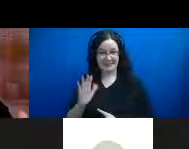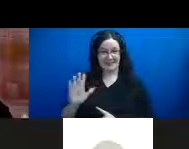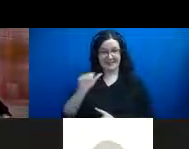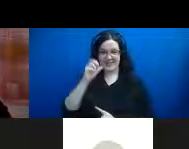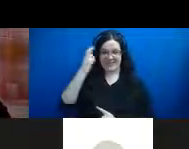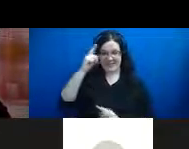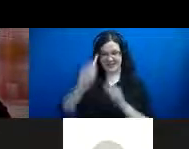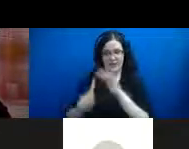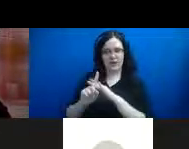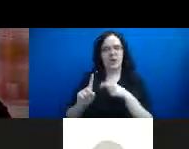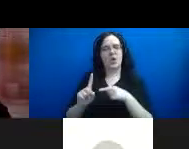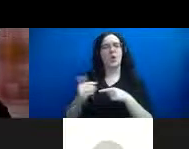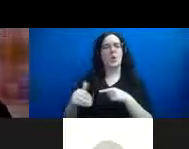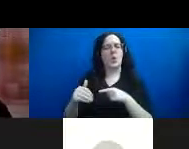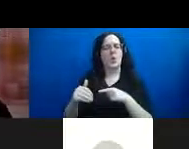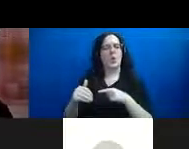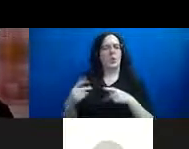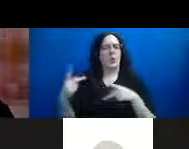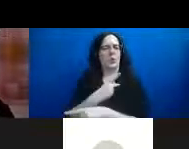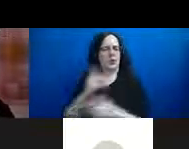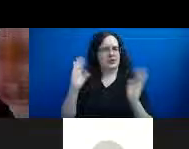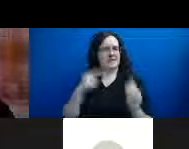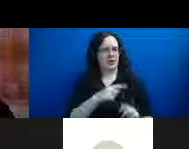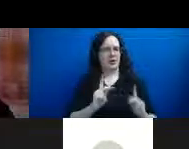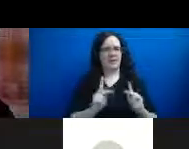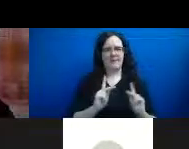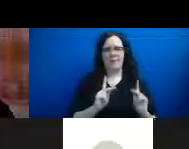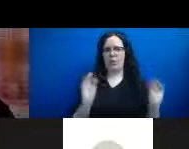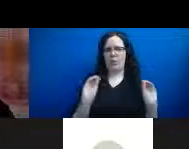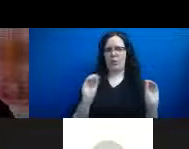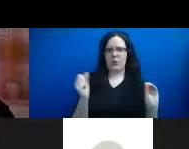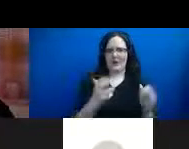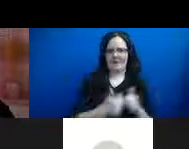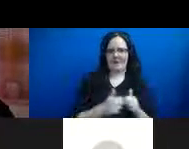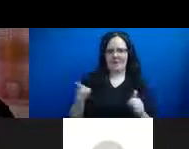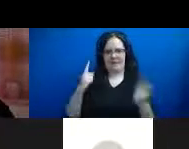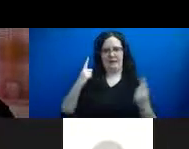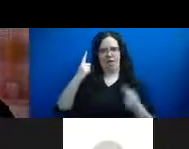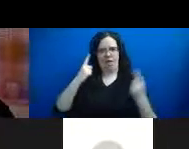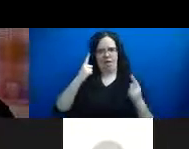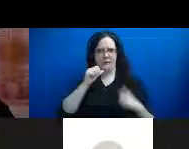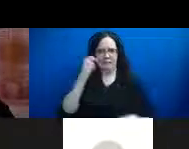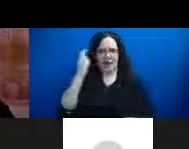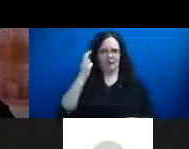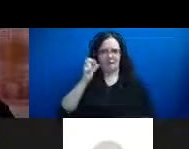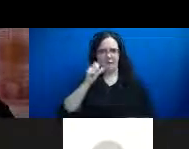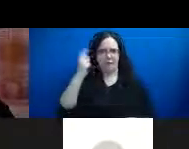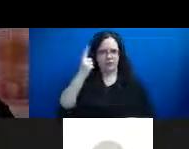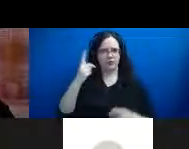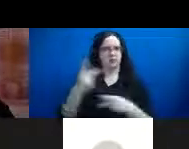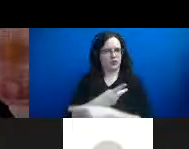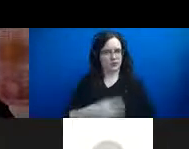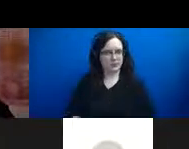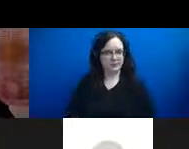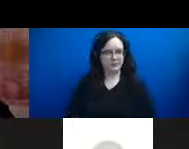much higher, obviously, than people that don't have a gambling problem. One of the